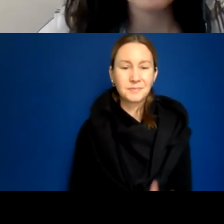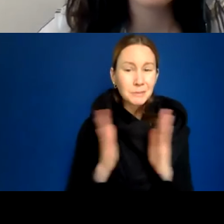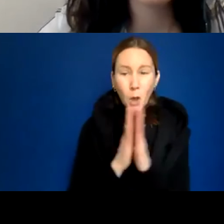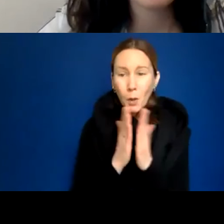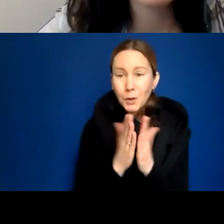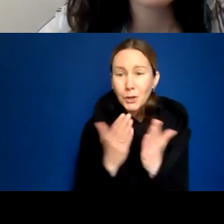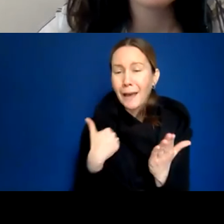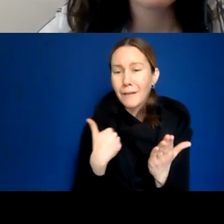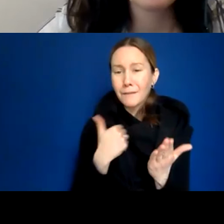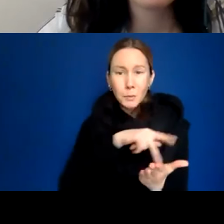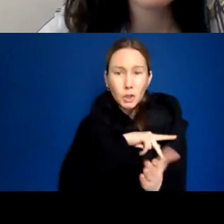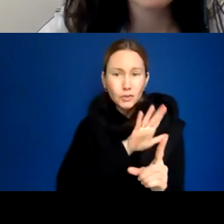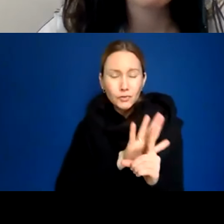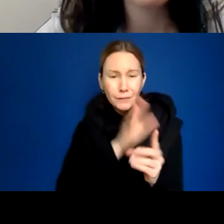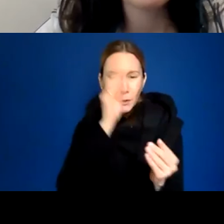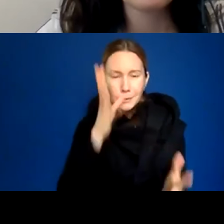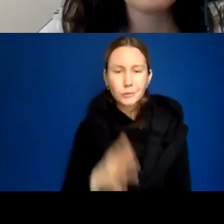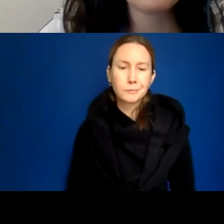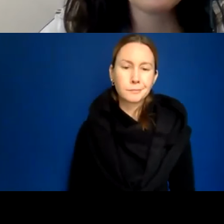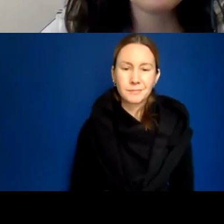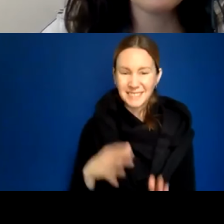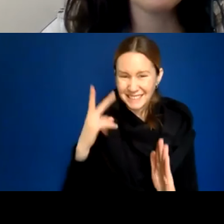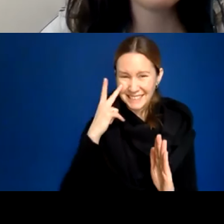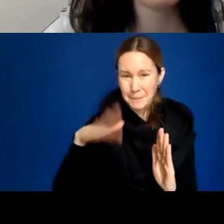name, their address, like this one down here.